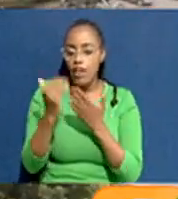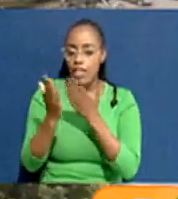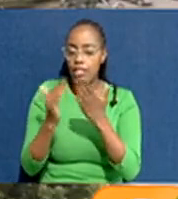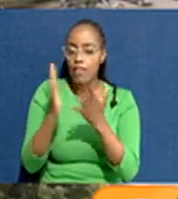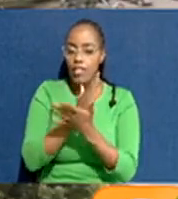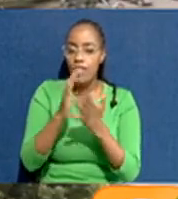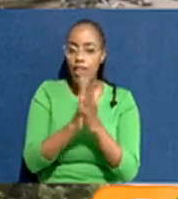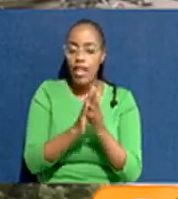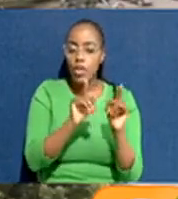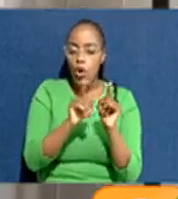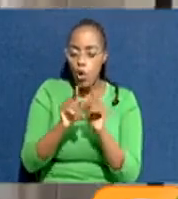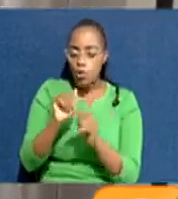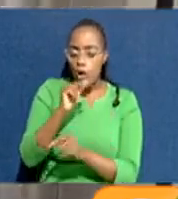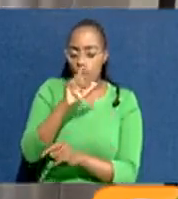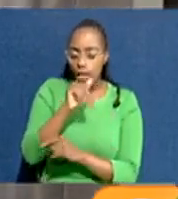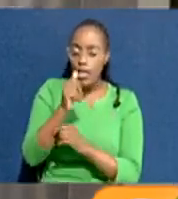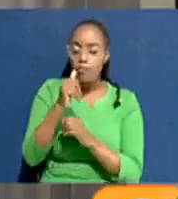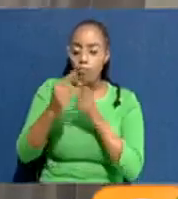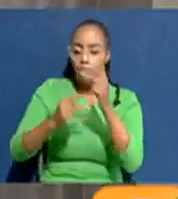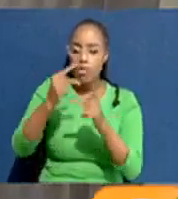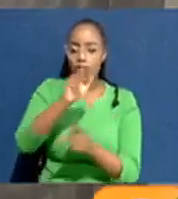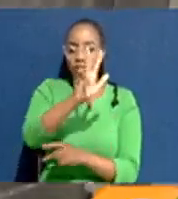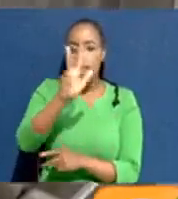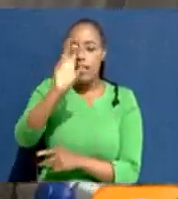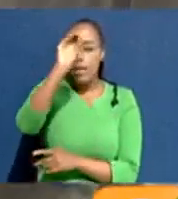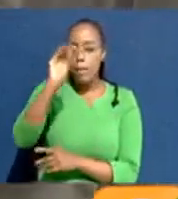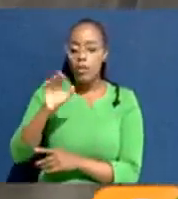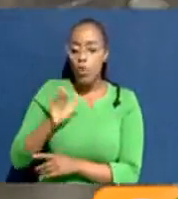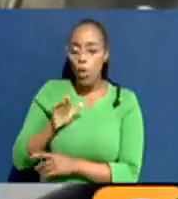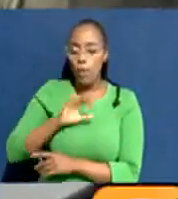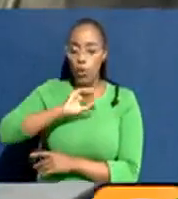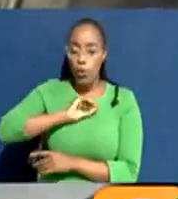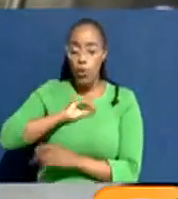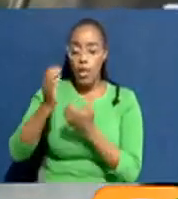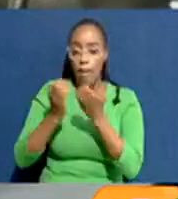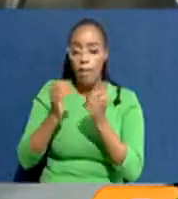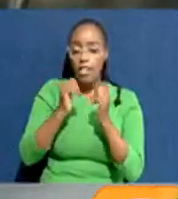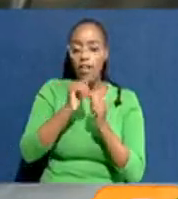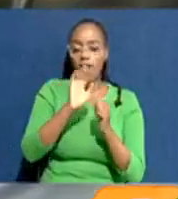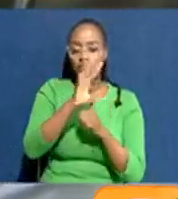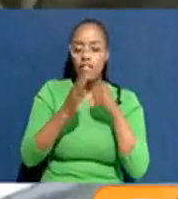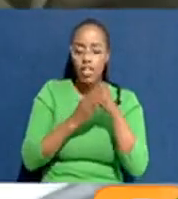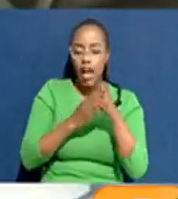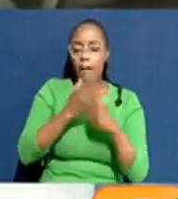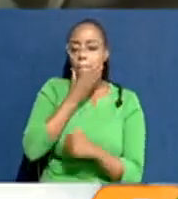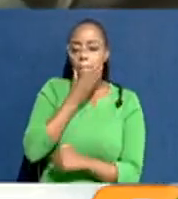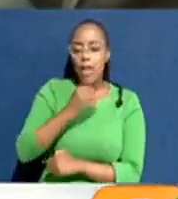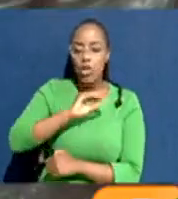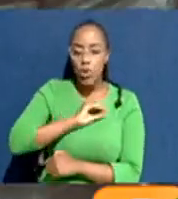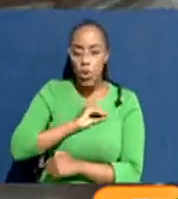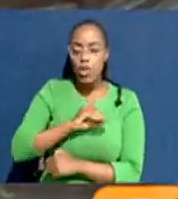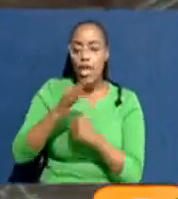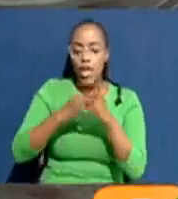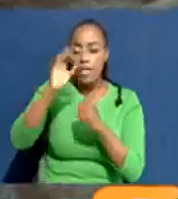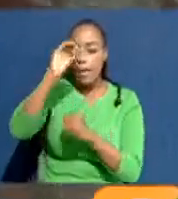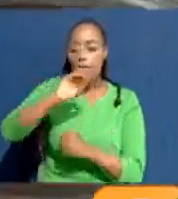sector, and agri-processing, which showed 33% were women-owned businesses, 59% were male-owned, and 8%